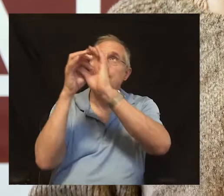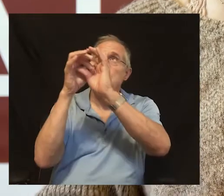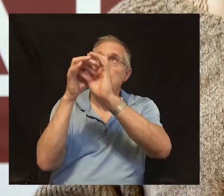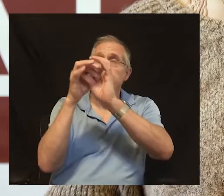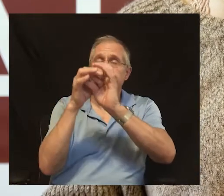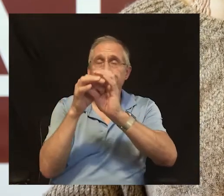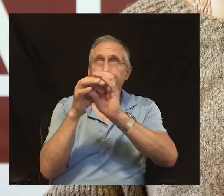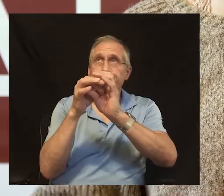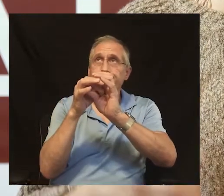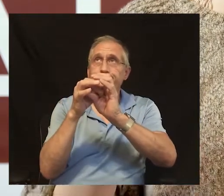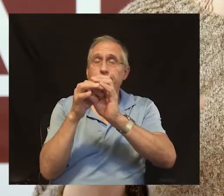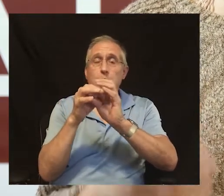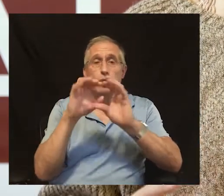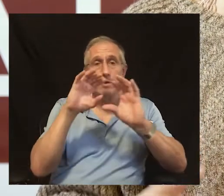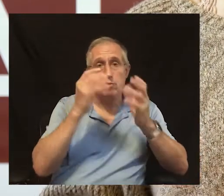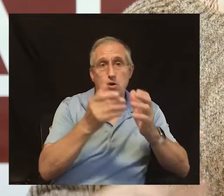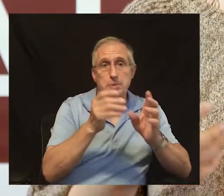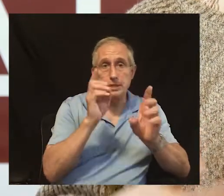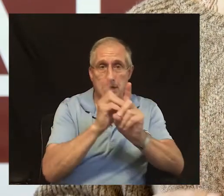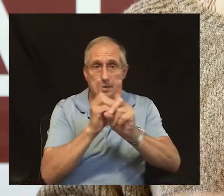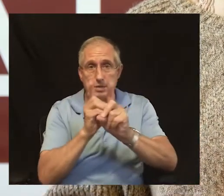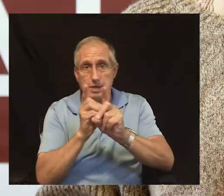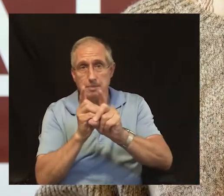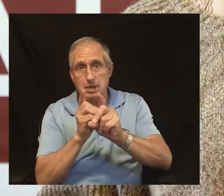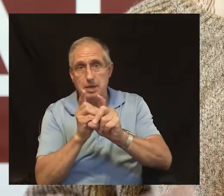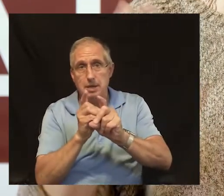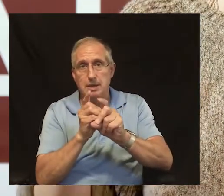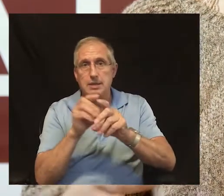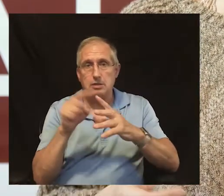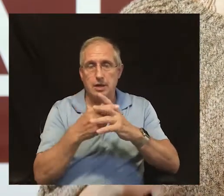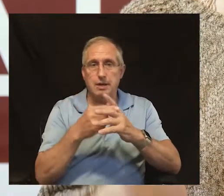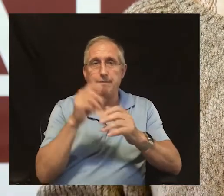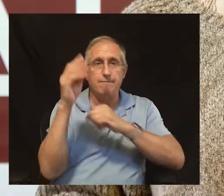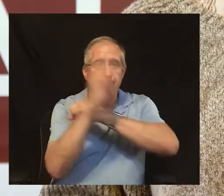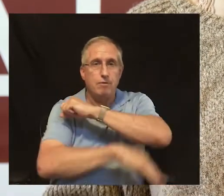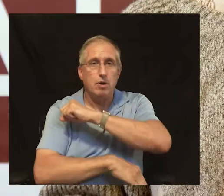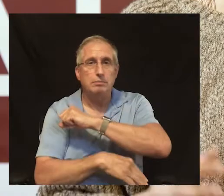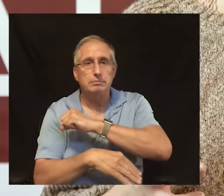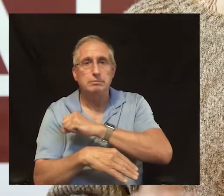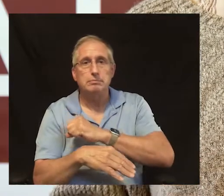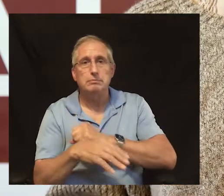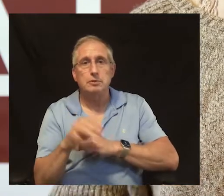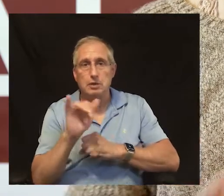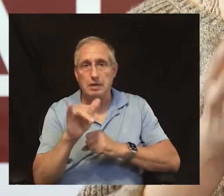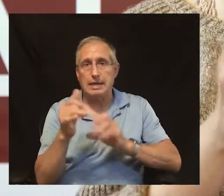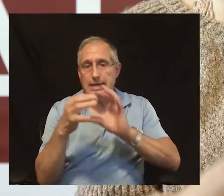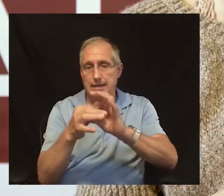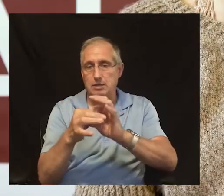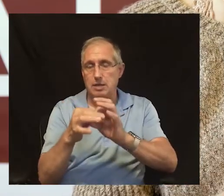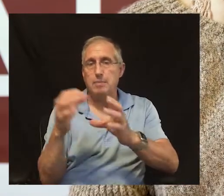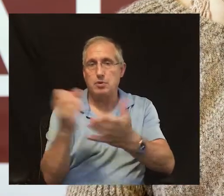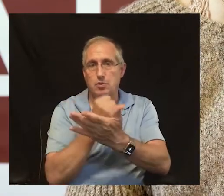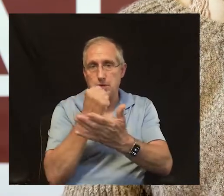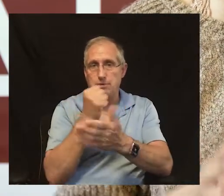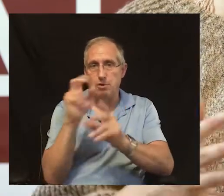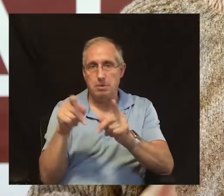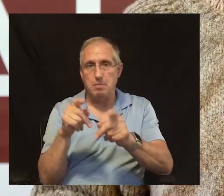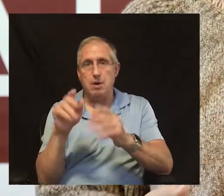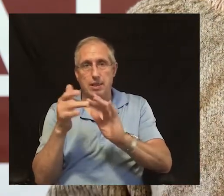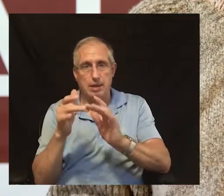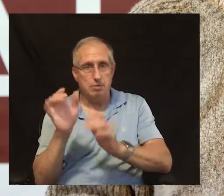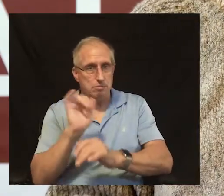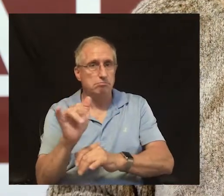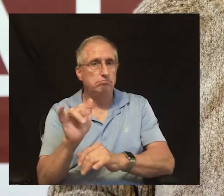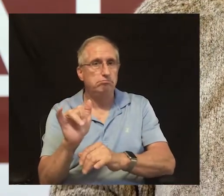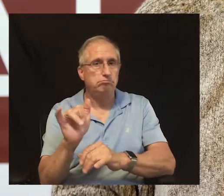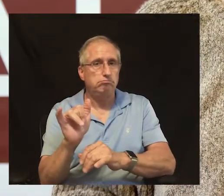your relationship with Christ, we have groups and discipleship ramping and launching for the fall. And yes, we have connection opportunities for those